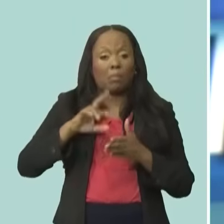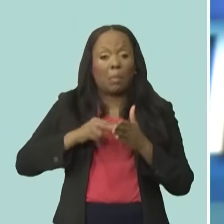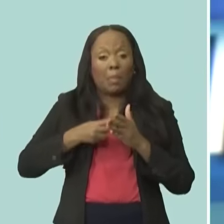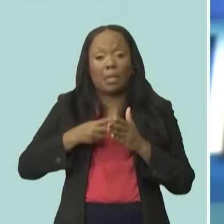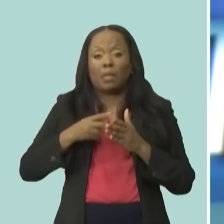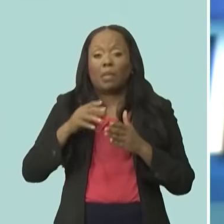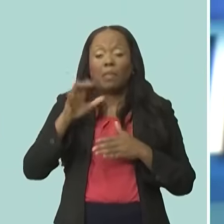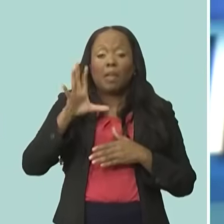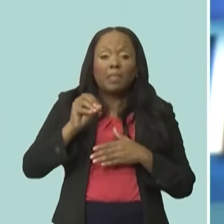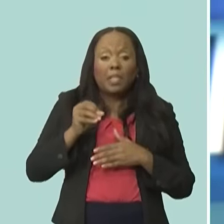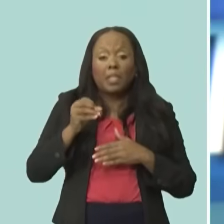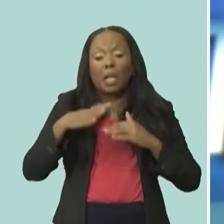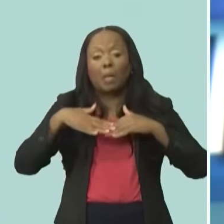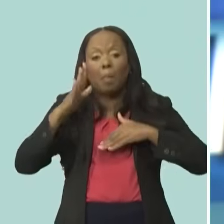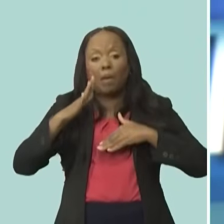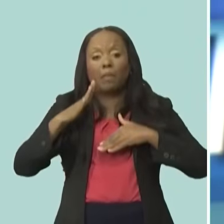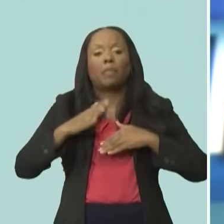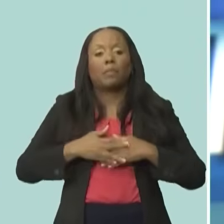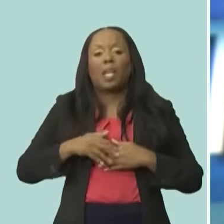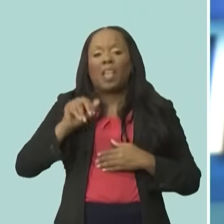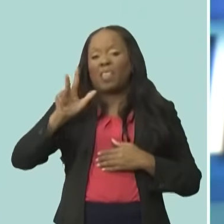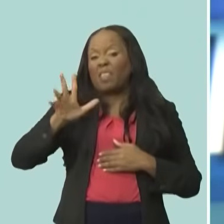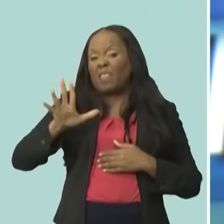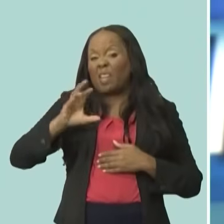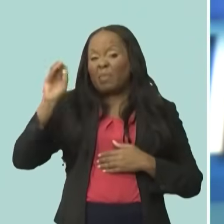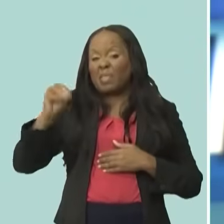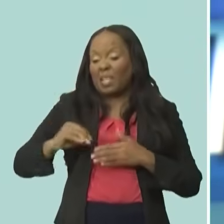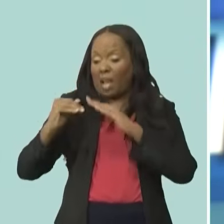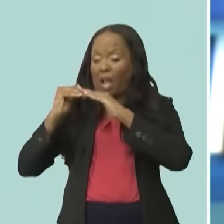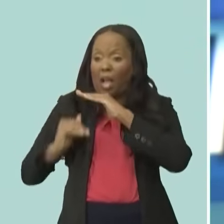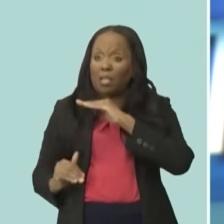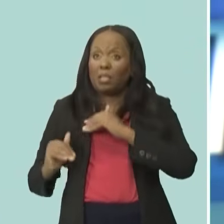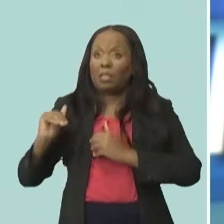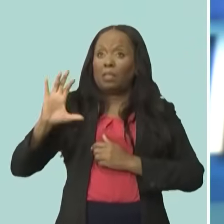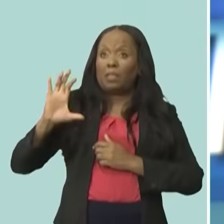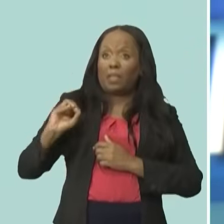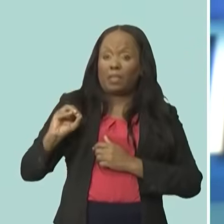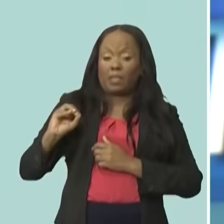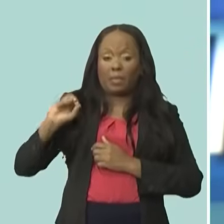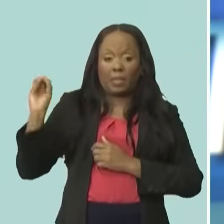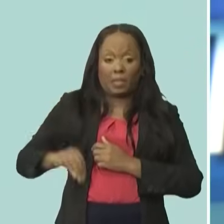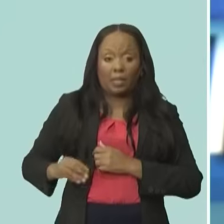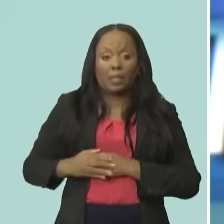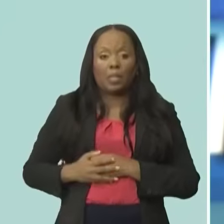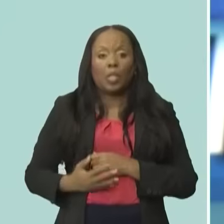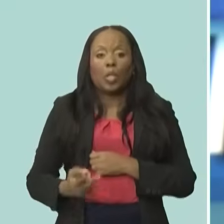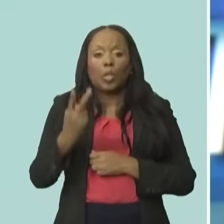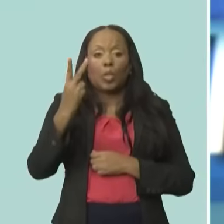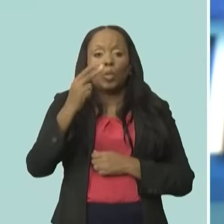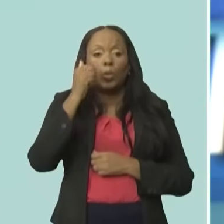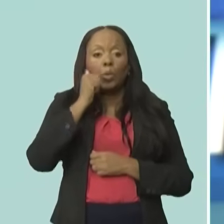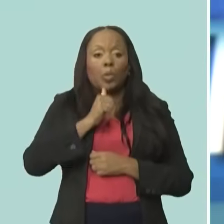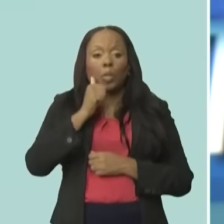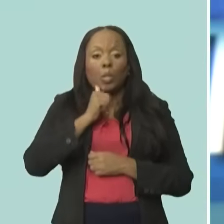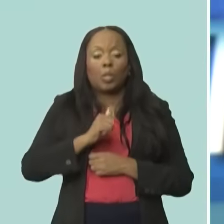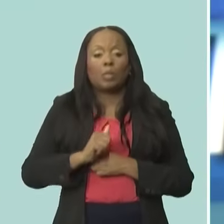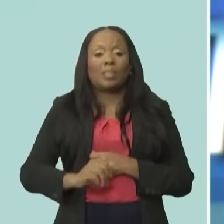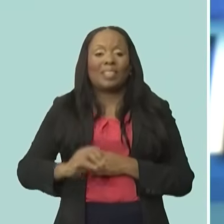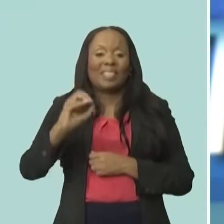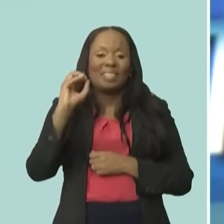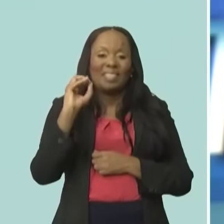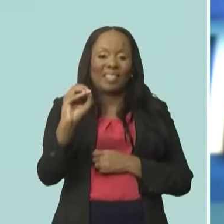marks, while the remaining 35% scored less than 50 marks. Meanwhile, 2 female students scored 0